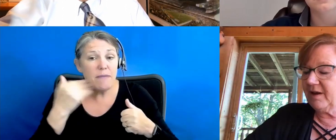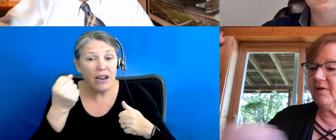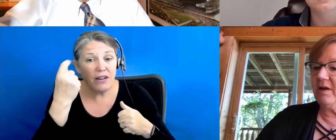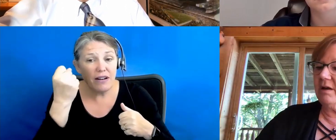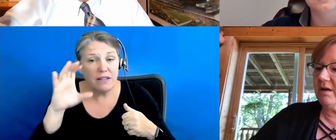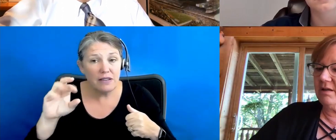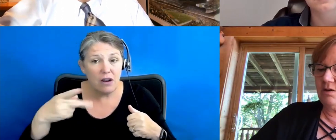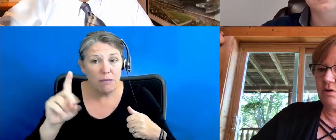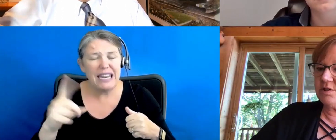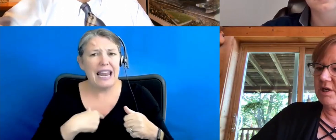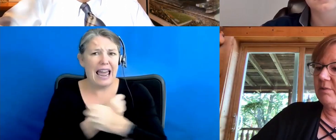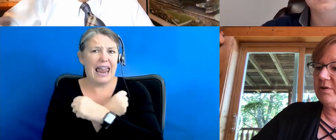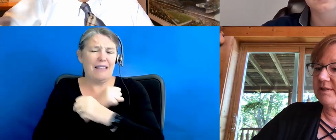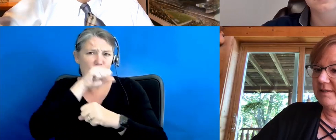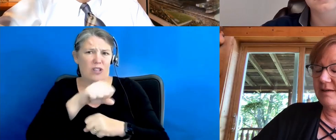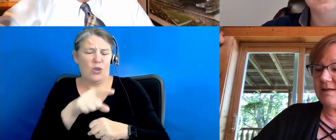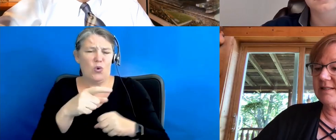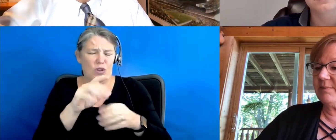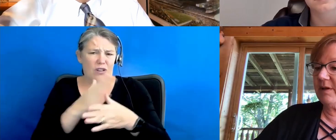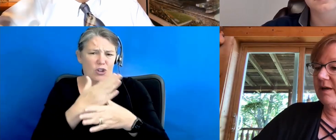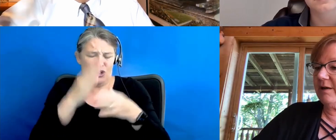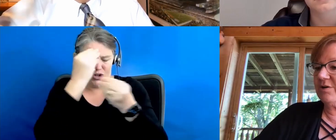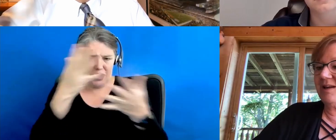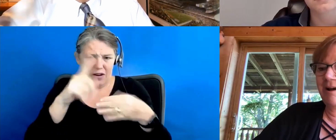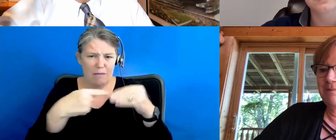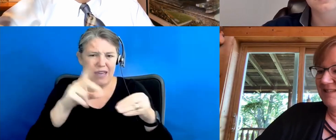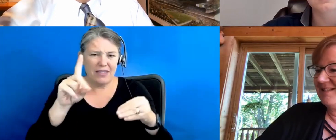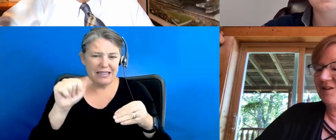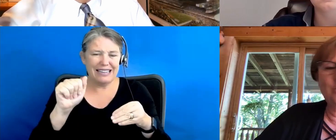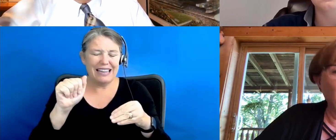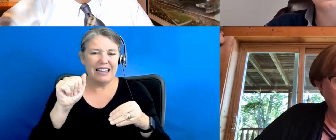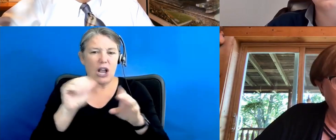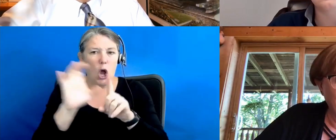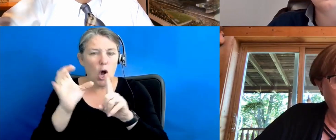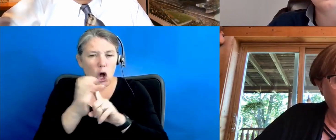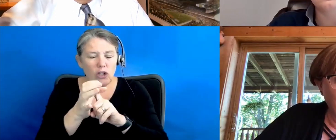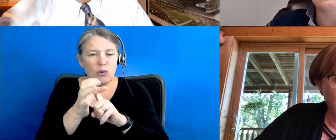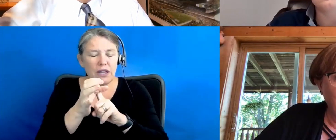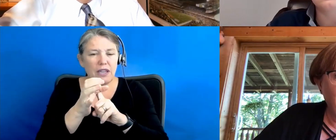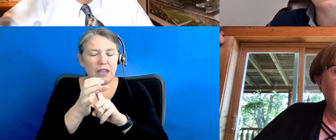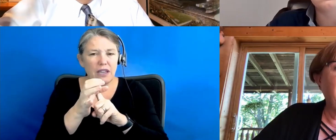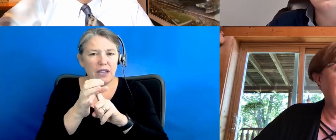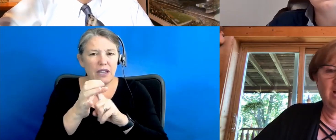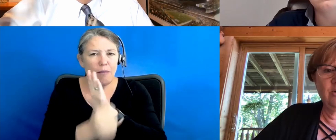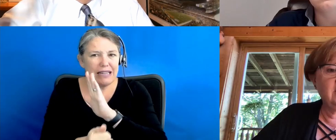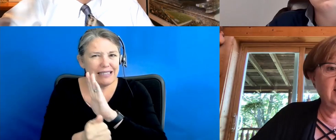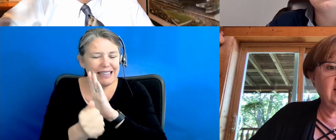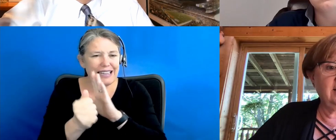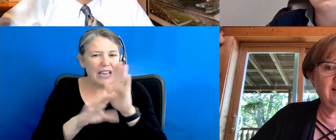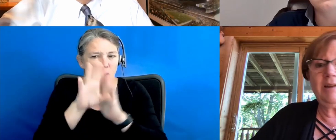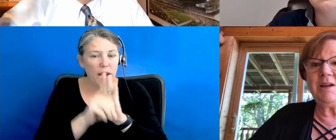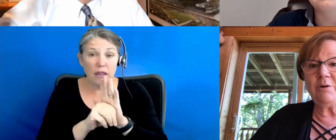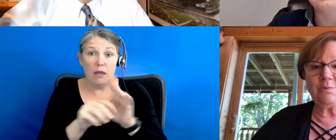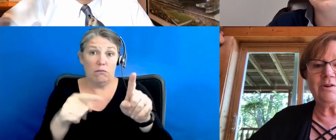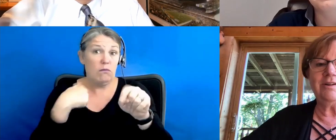loved having you share about the disability culturally competency curriculum development. Count us